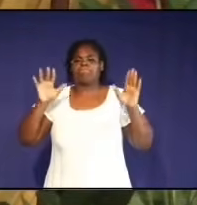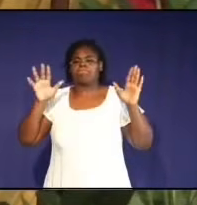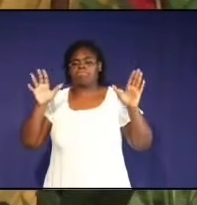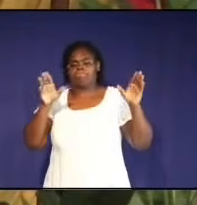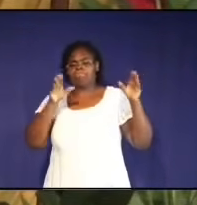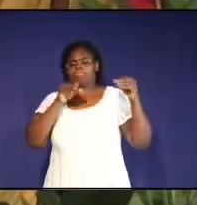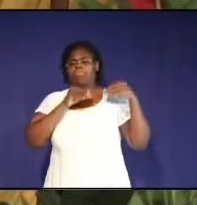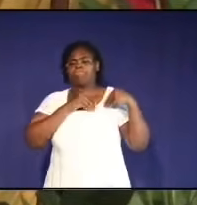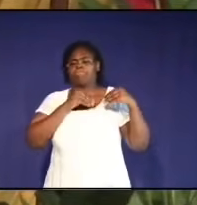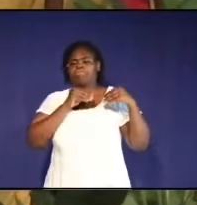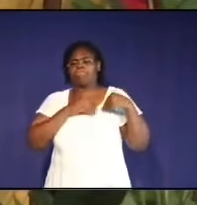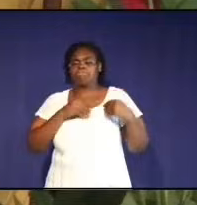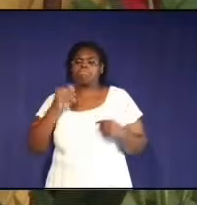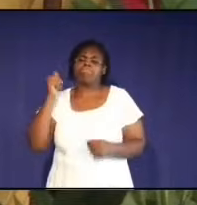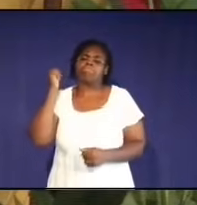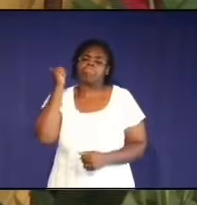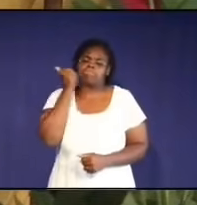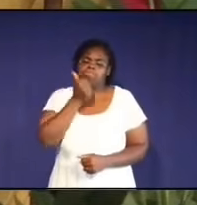takes up his cross,